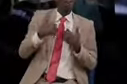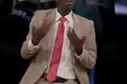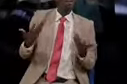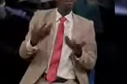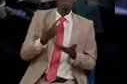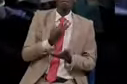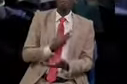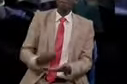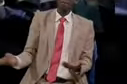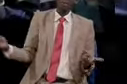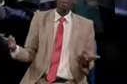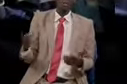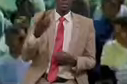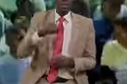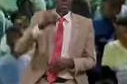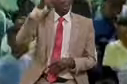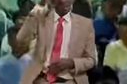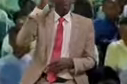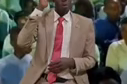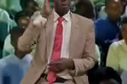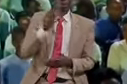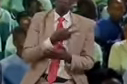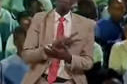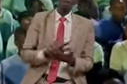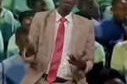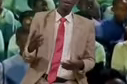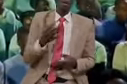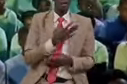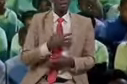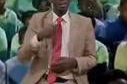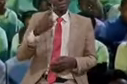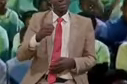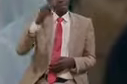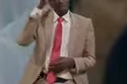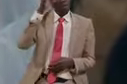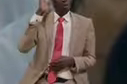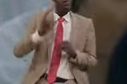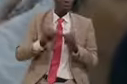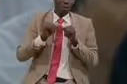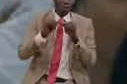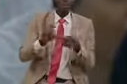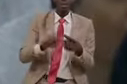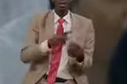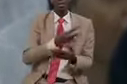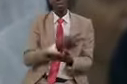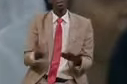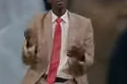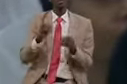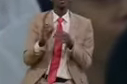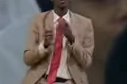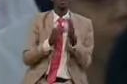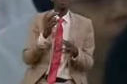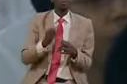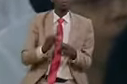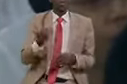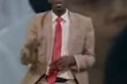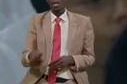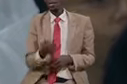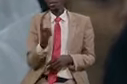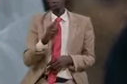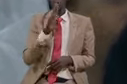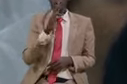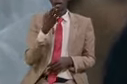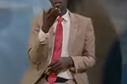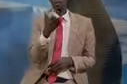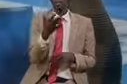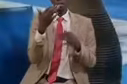the devil will fail. And the devil will continue to fail. And anywhere you are now,